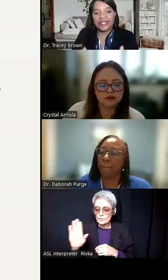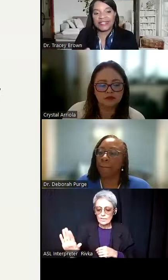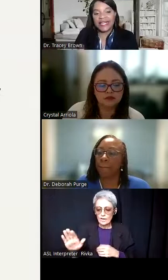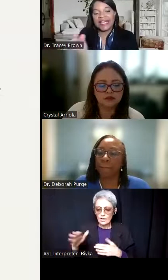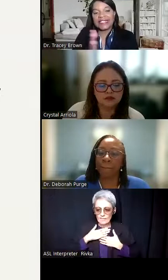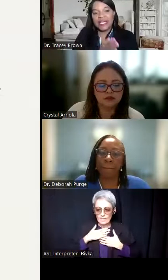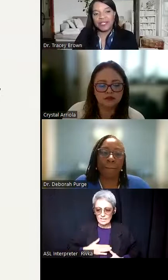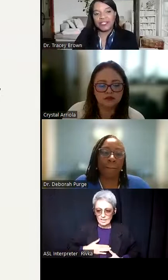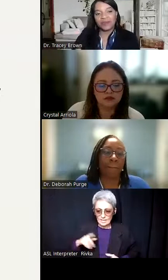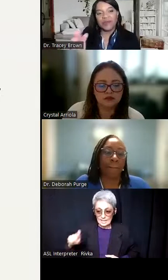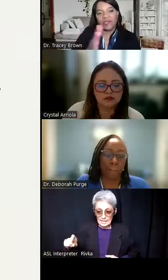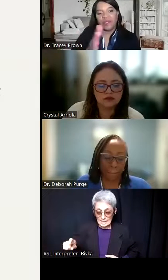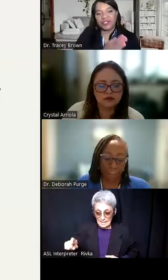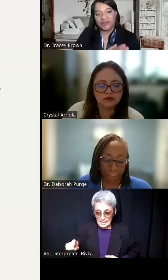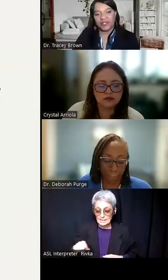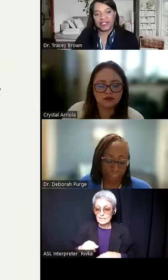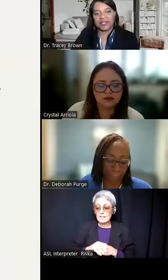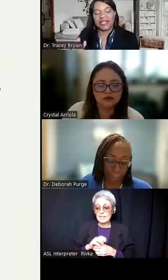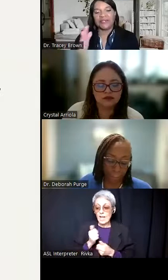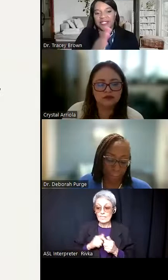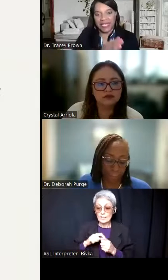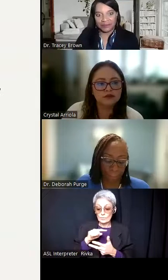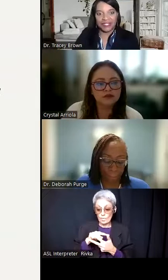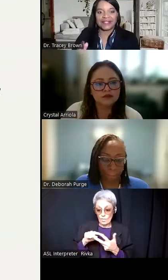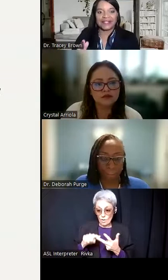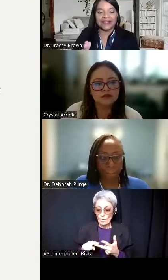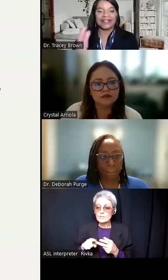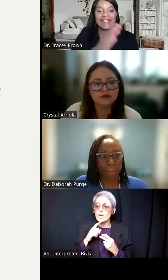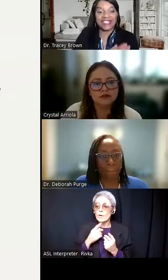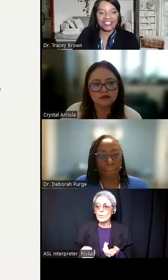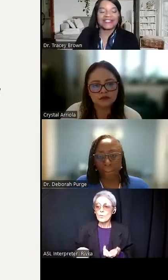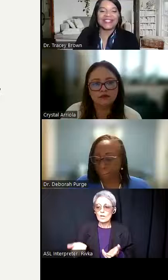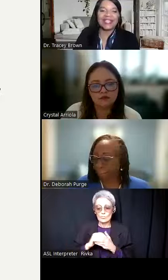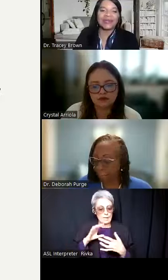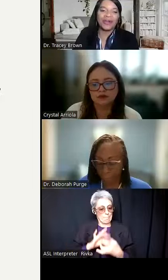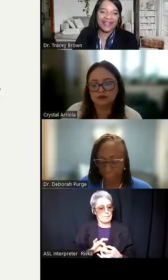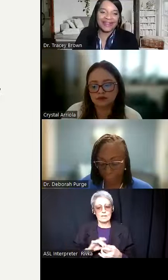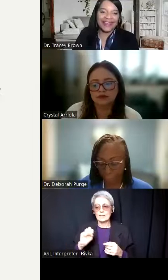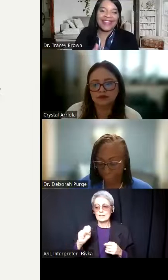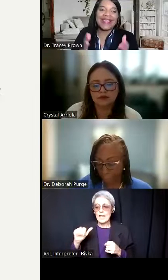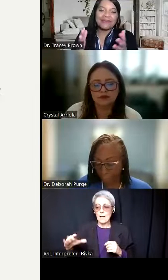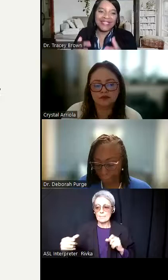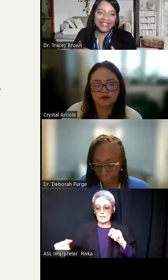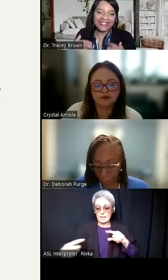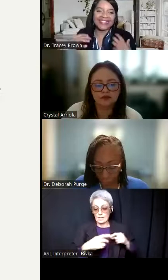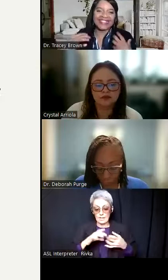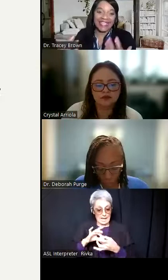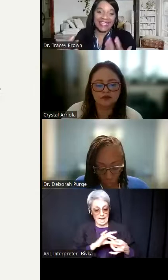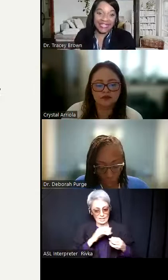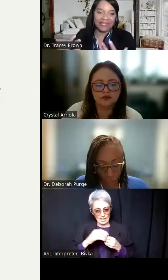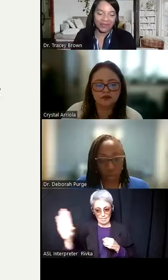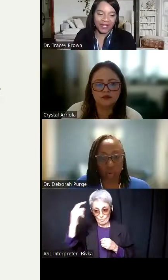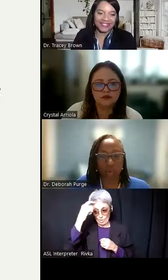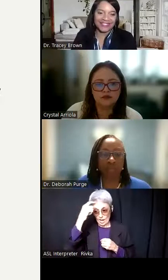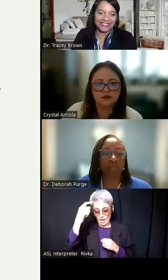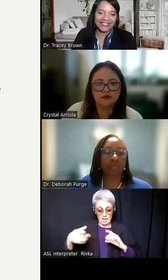physiological needs, it's helping to rebuild some of those synaptic connections in the brain that begins the